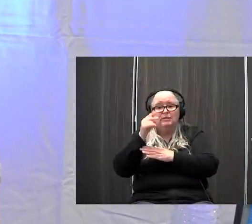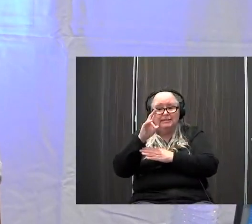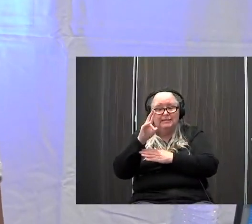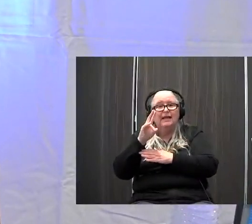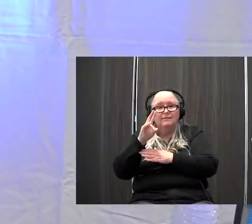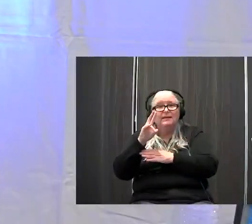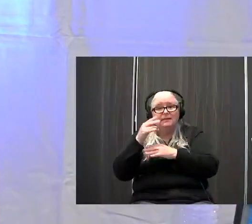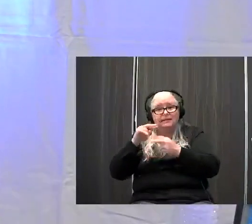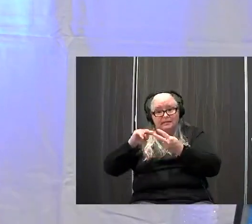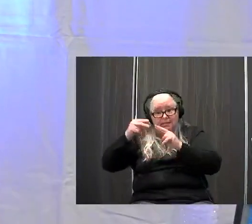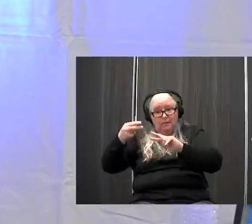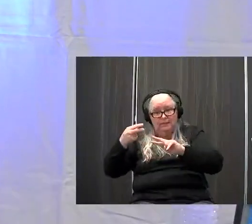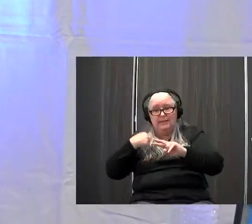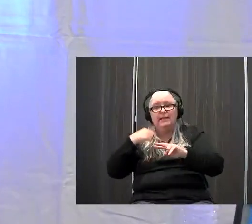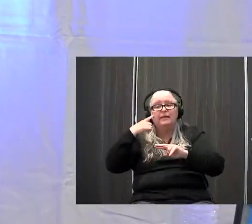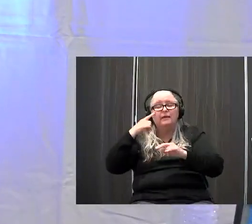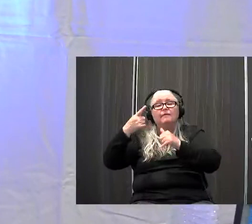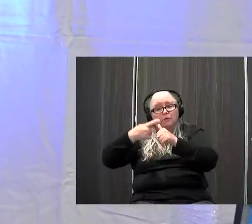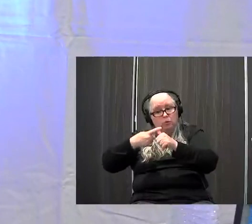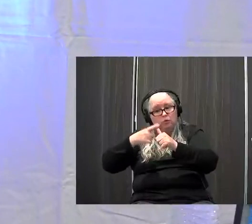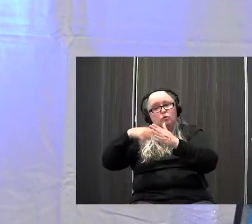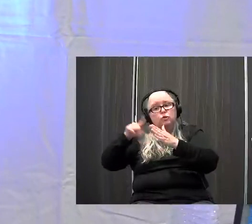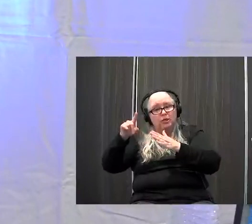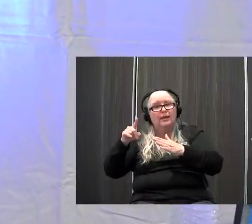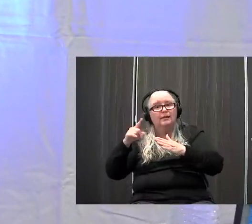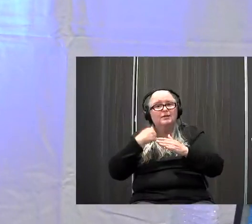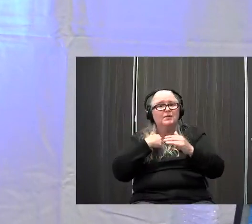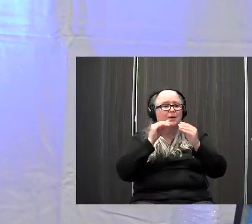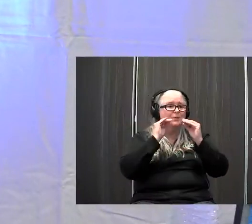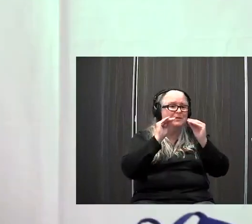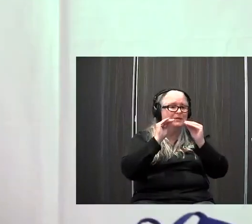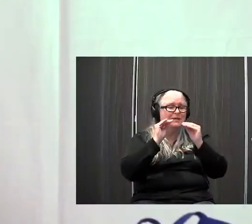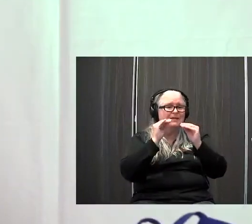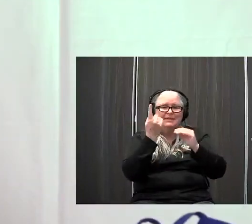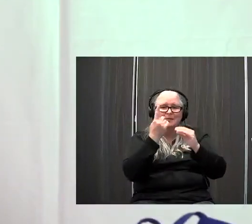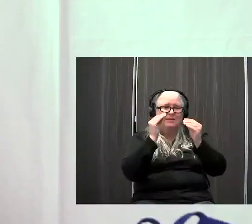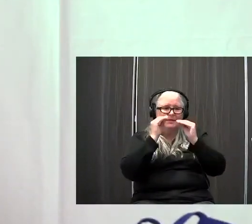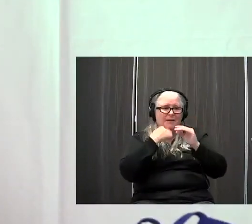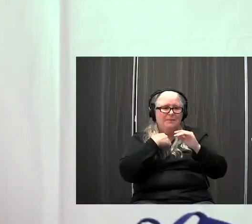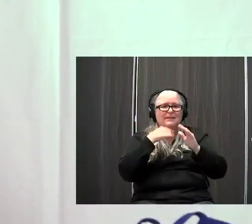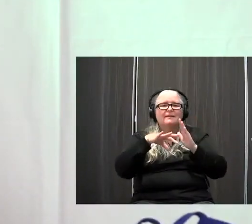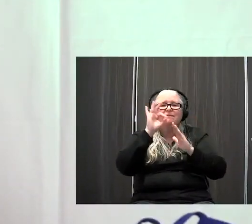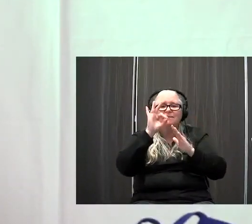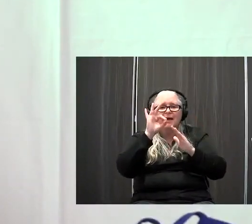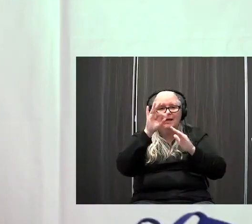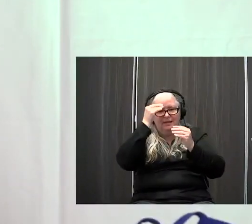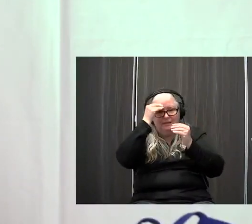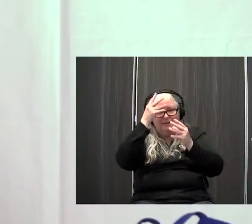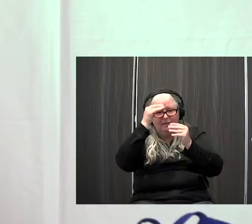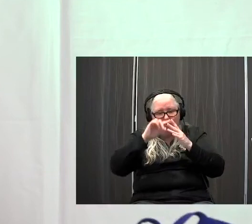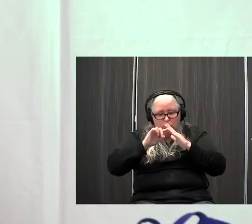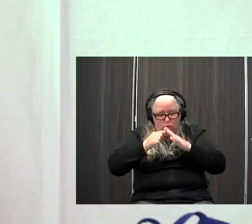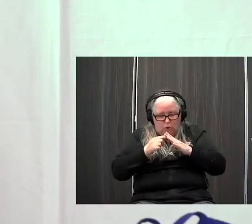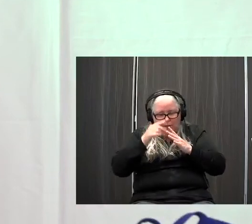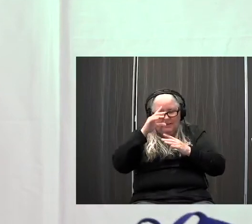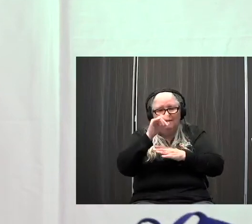first, just to check and see. Okay. Yep. So I was taught by somebody to always go find the data at the origin, site of Yes. origin. So they would try to track